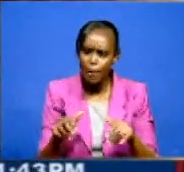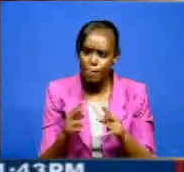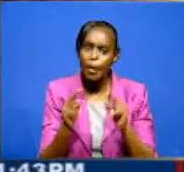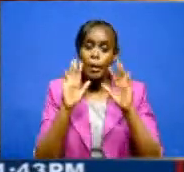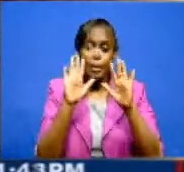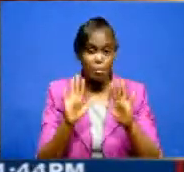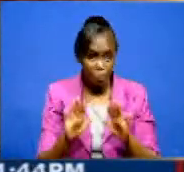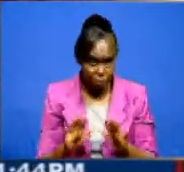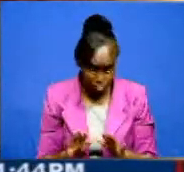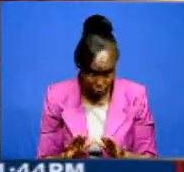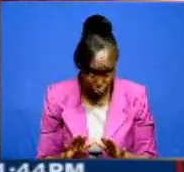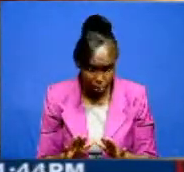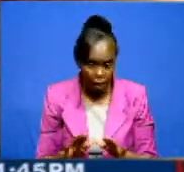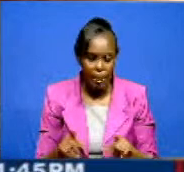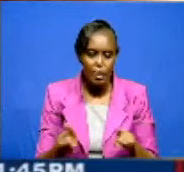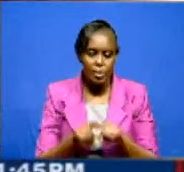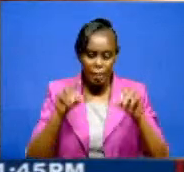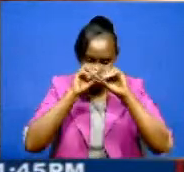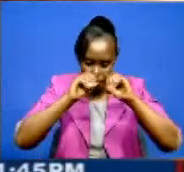essentially a devolved